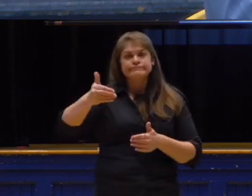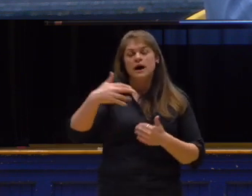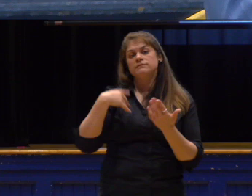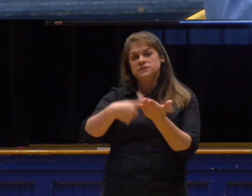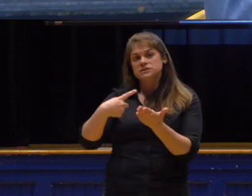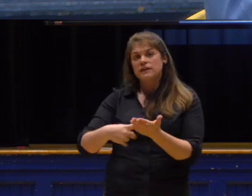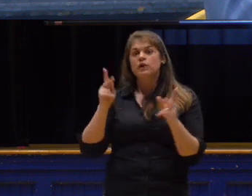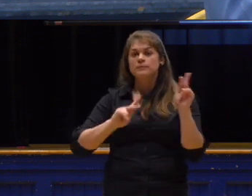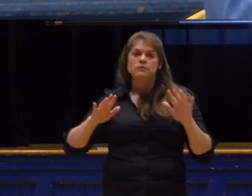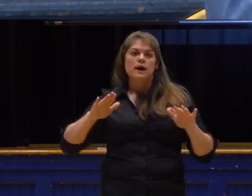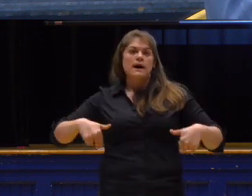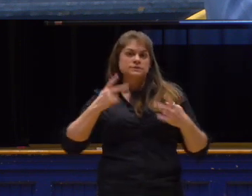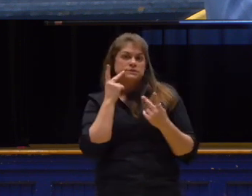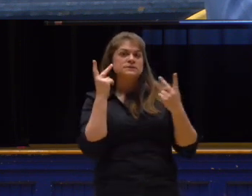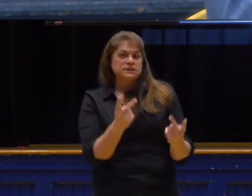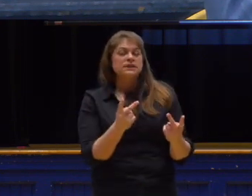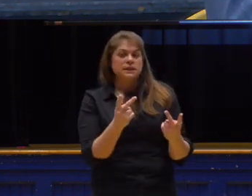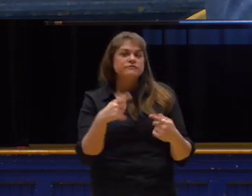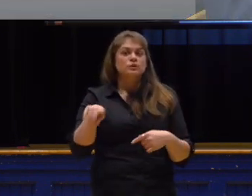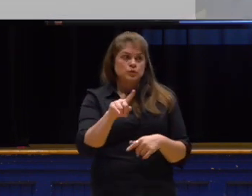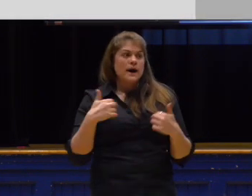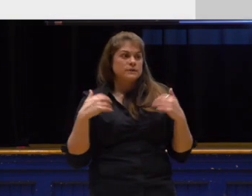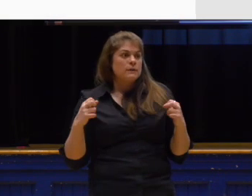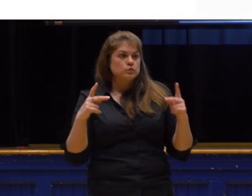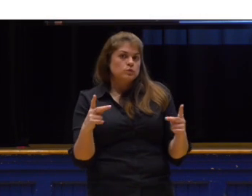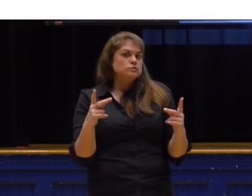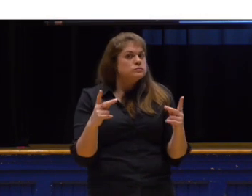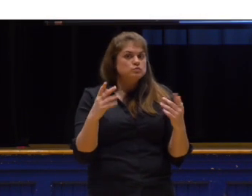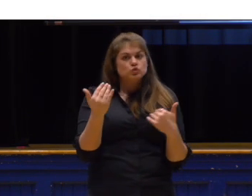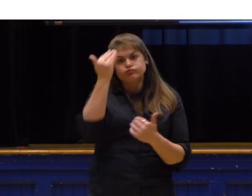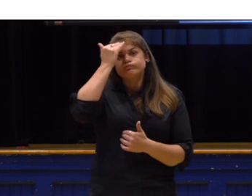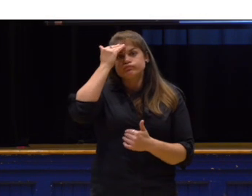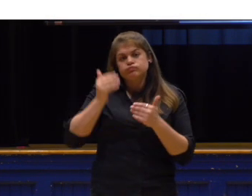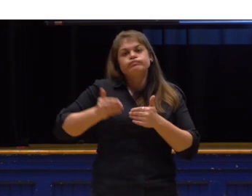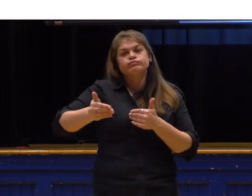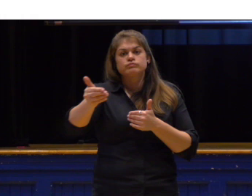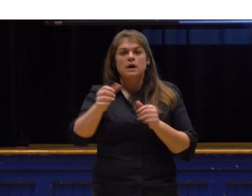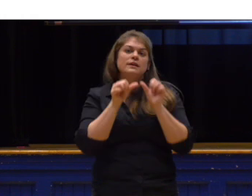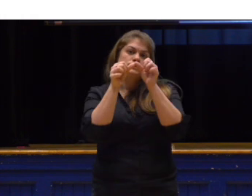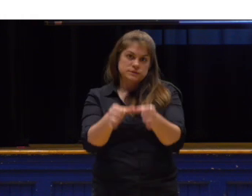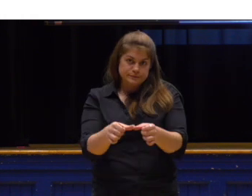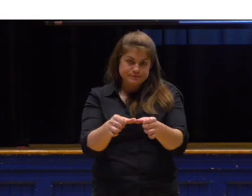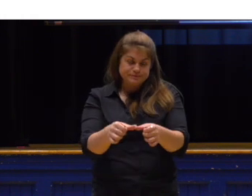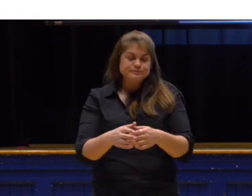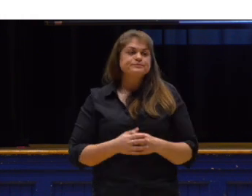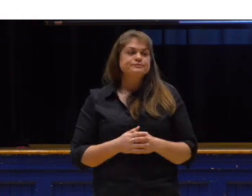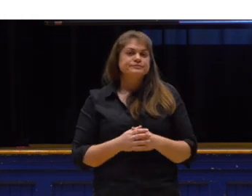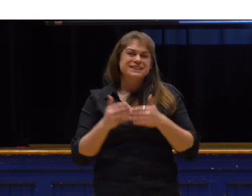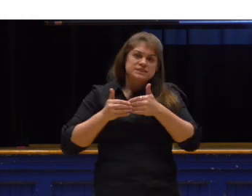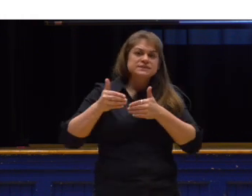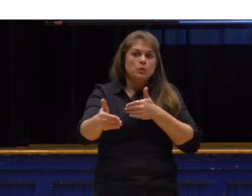haven't seen it, for you to stay informed of the project as we move on. The scope of the